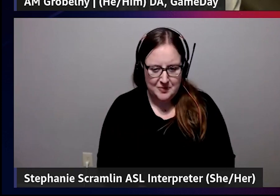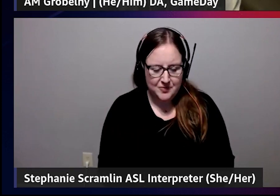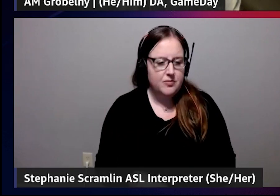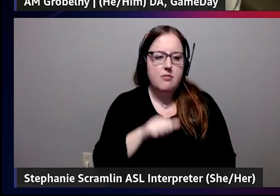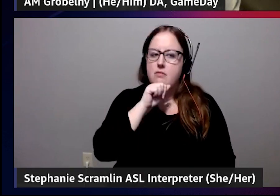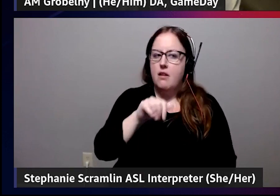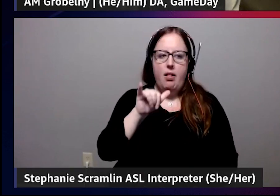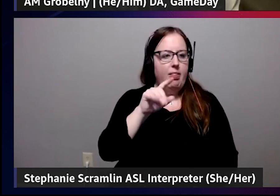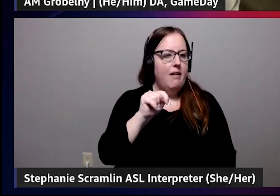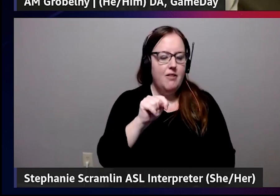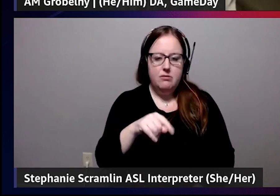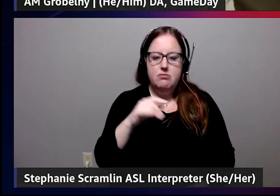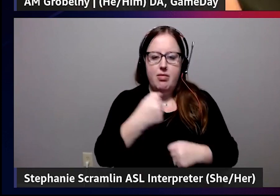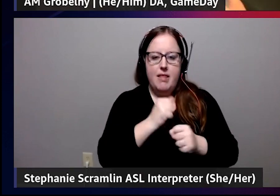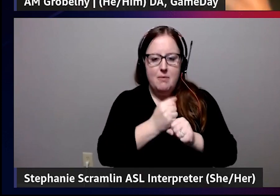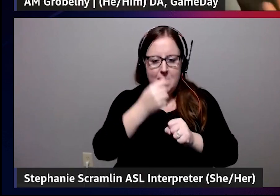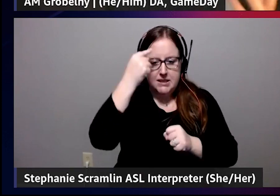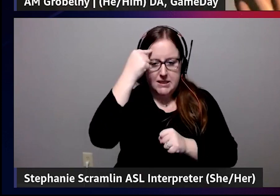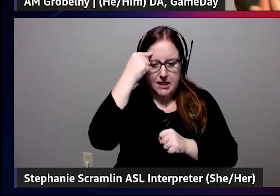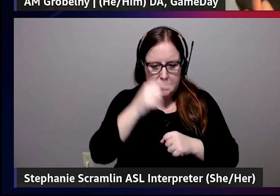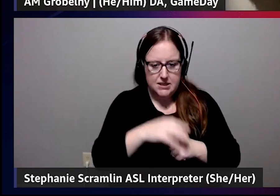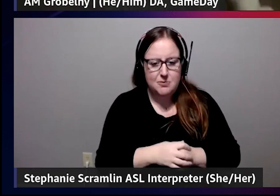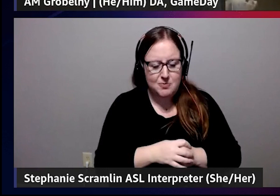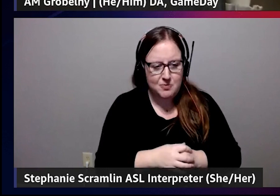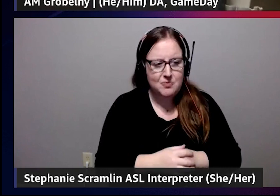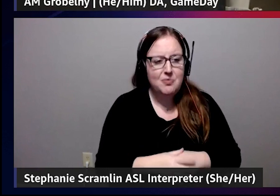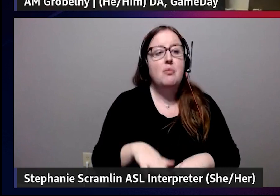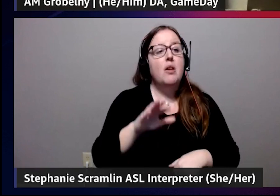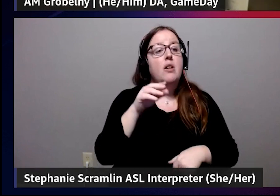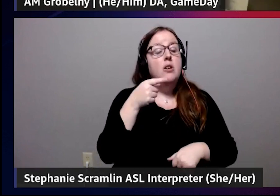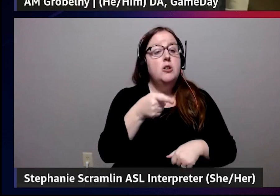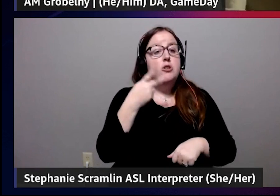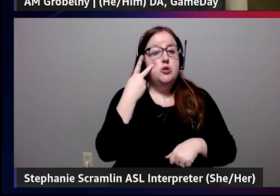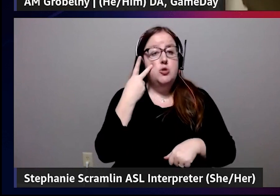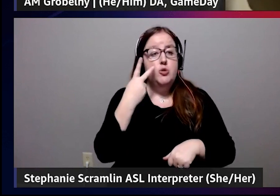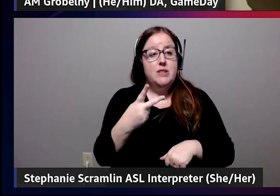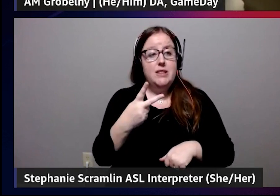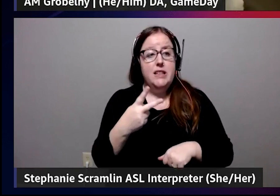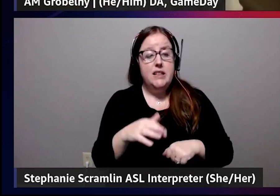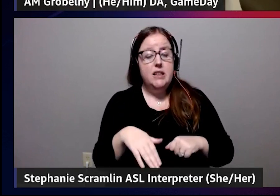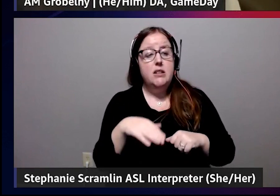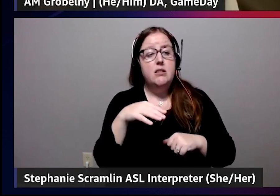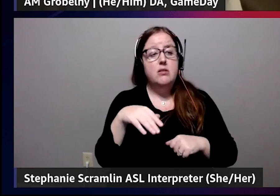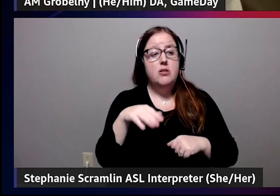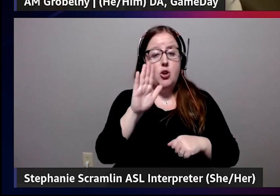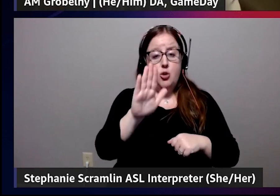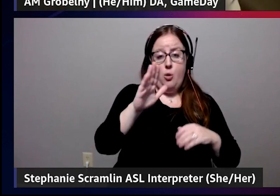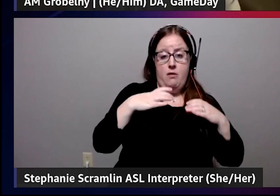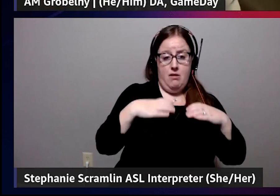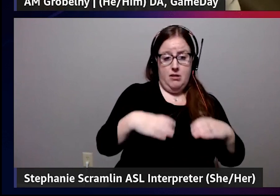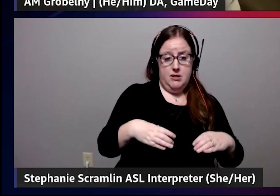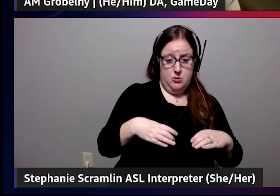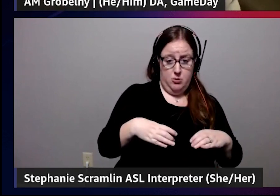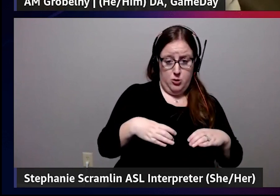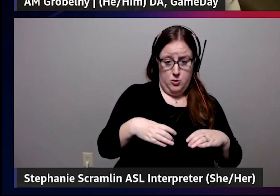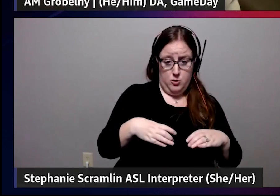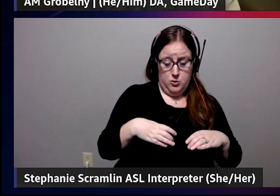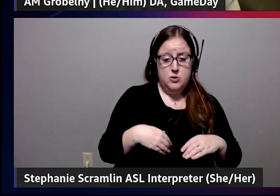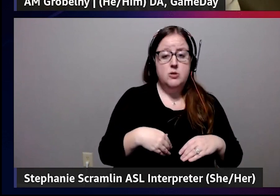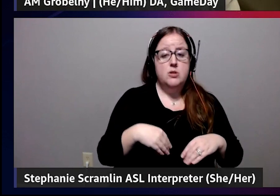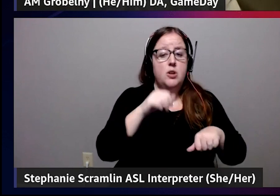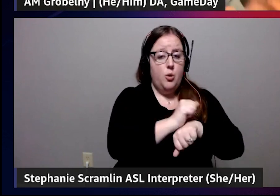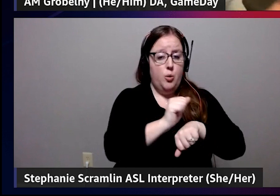it. That makes a lot of sense. Do you see equal amounts of your customers